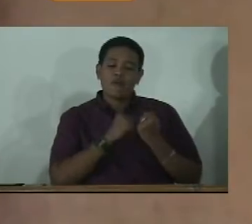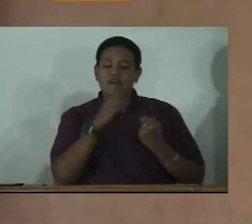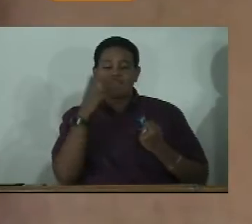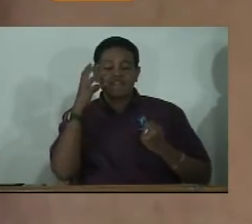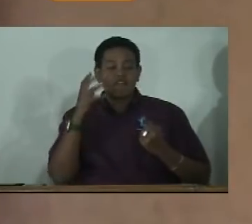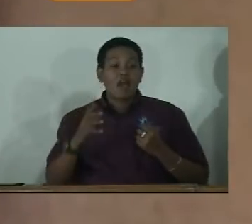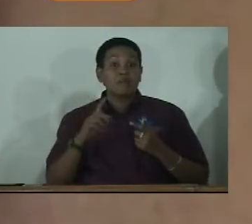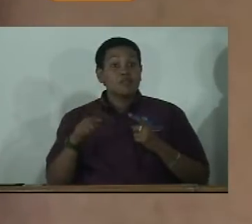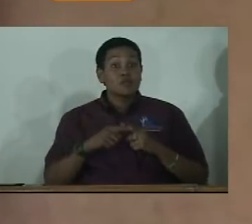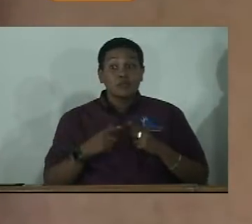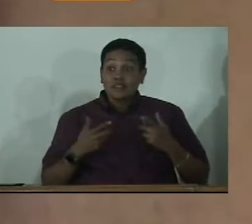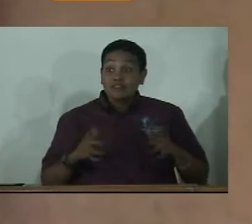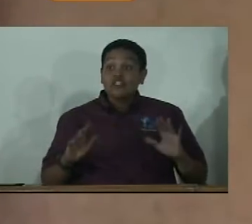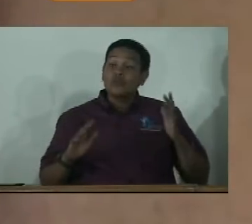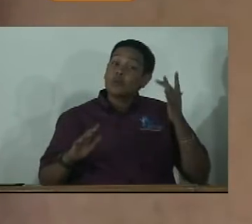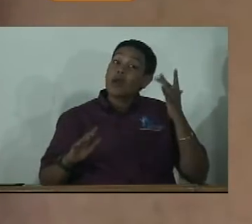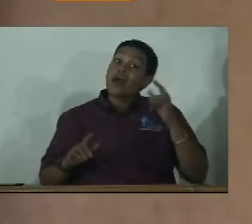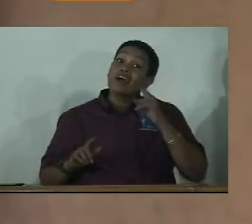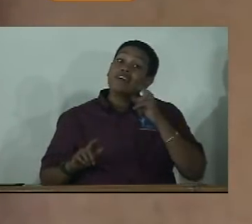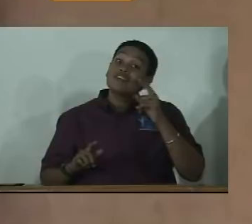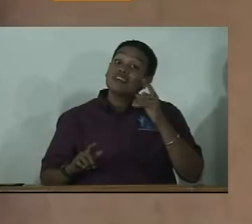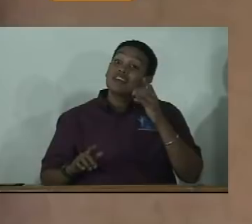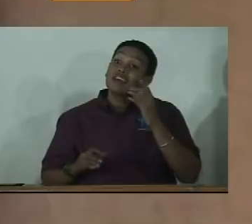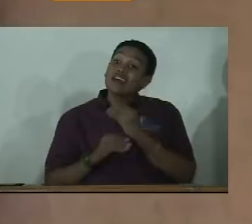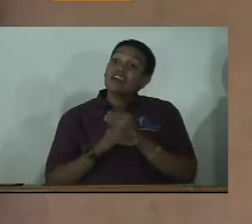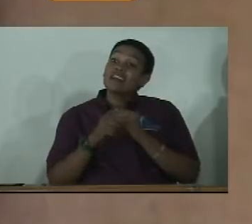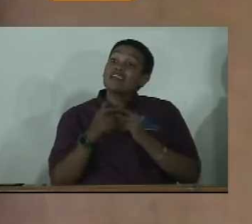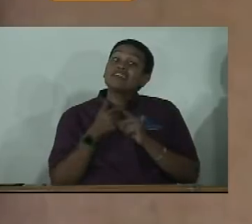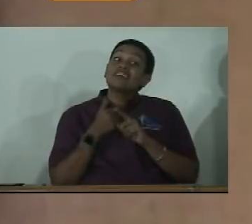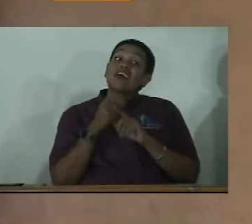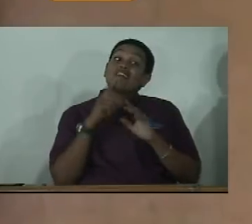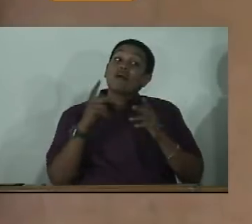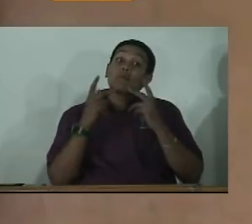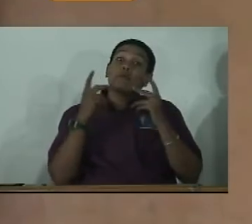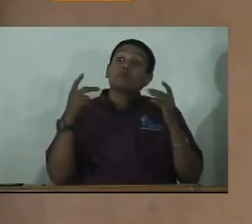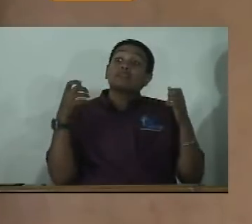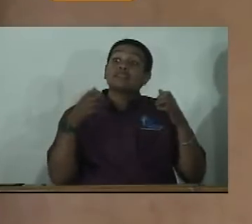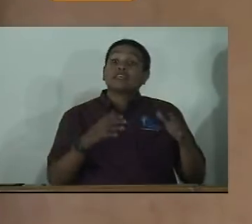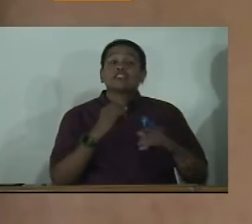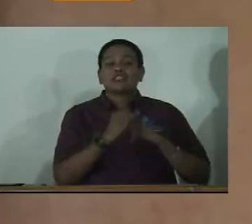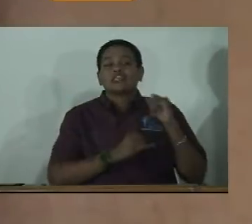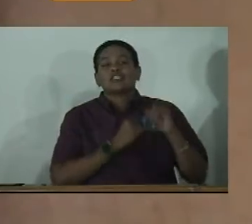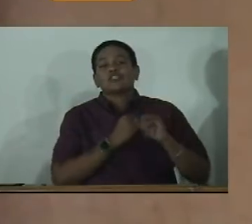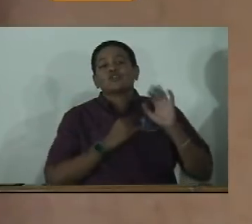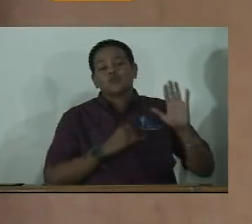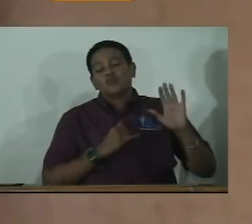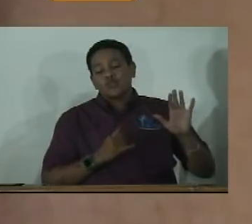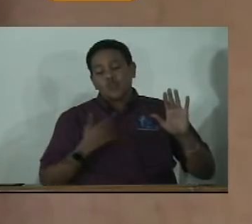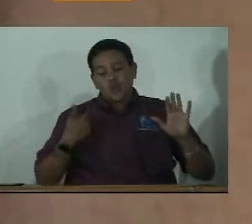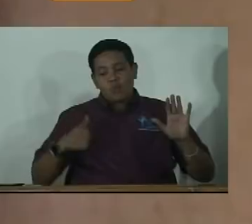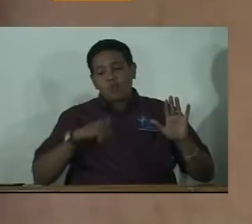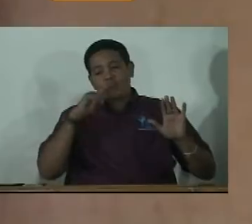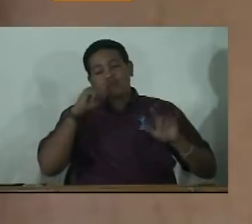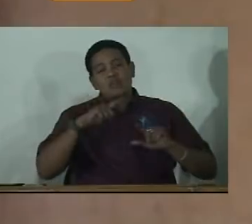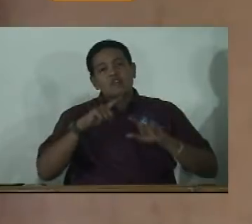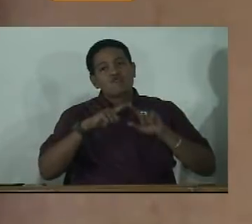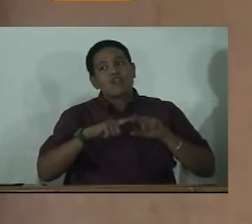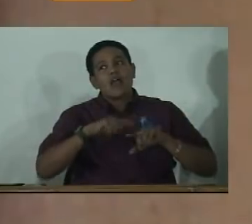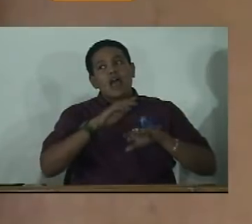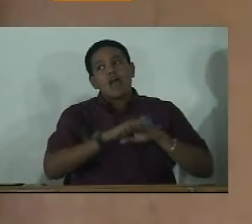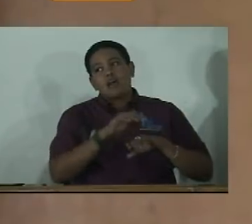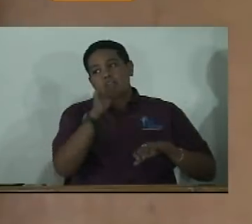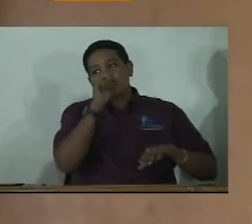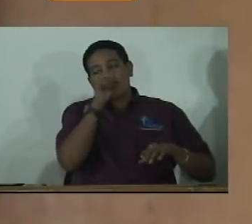end of the day. Because although it's a public sector institution, we rely on private